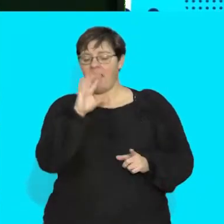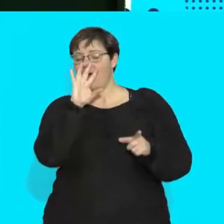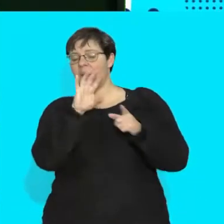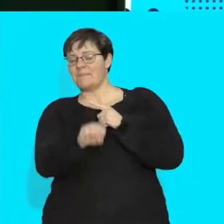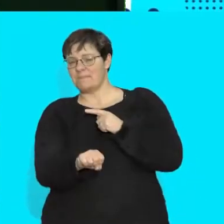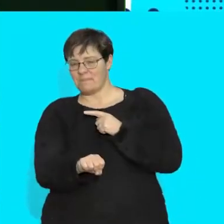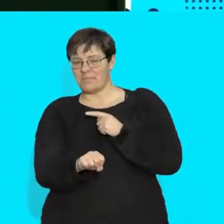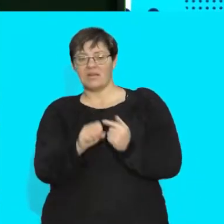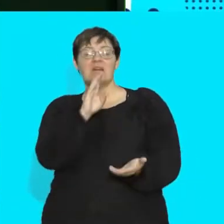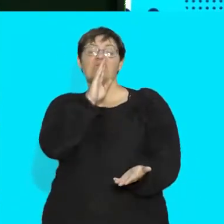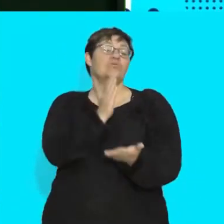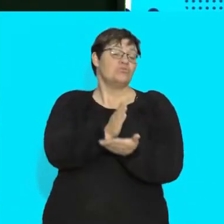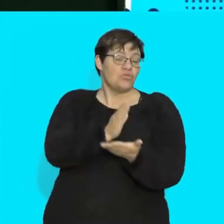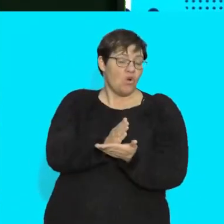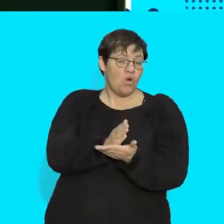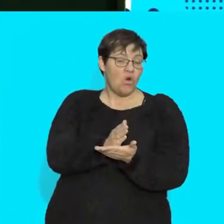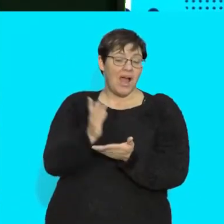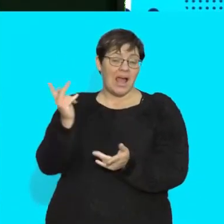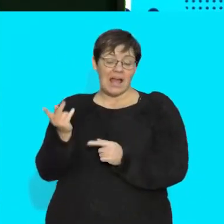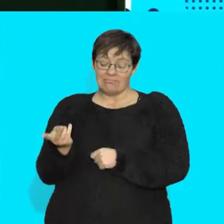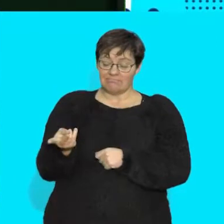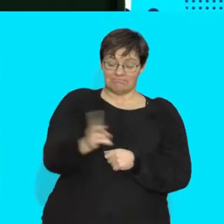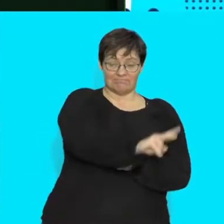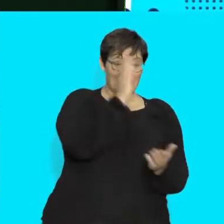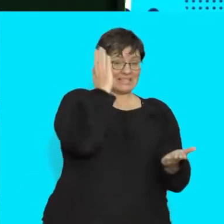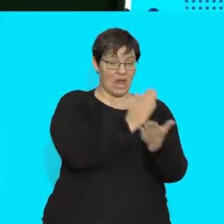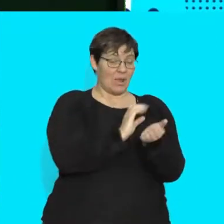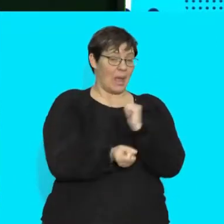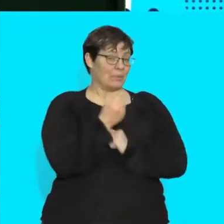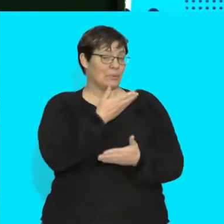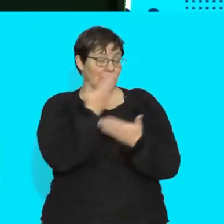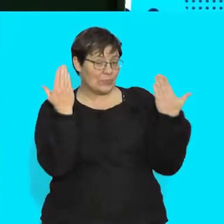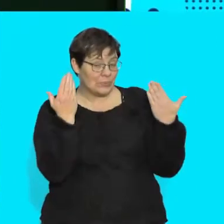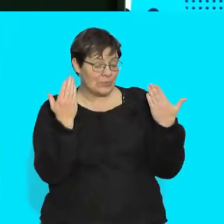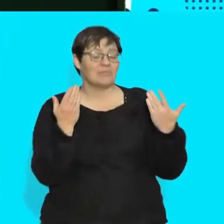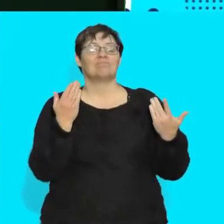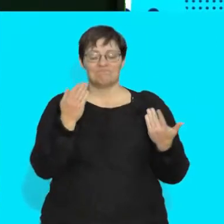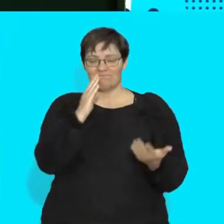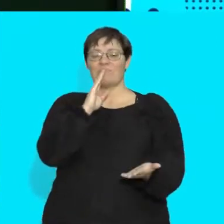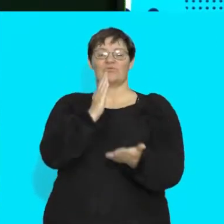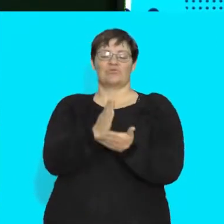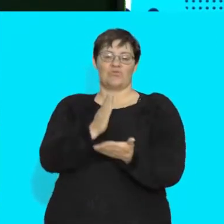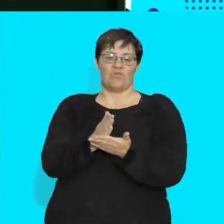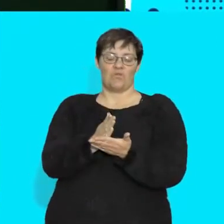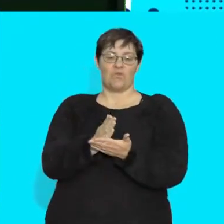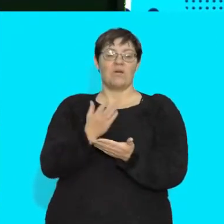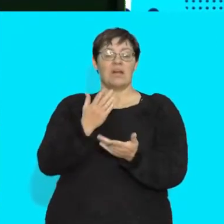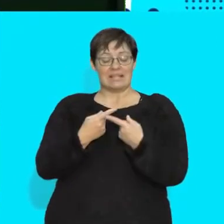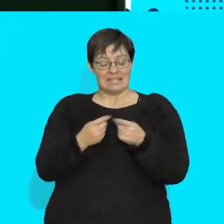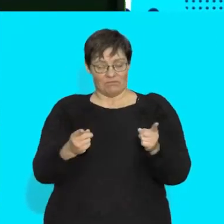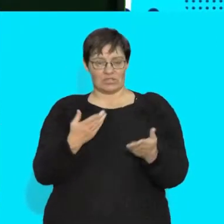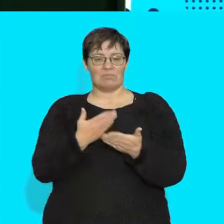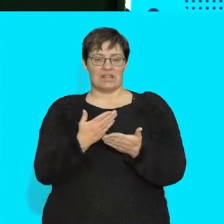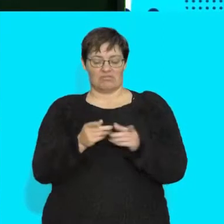also helps us to recognize that to make sure that that direct transfer doesn't happen, we must make sure that we